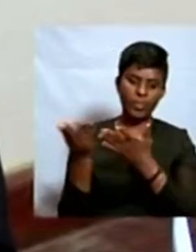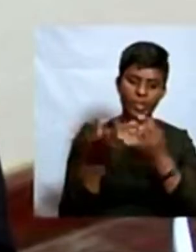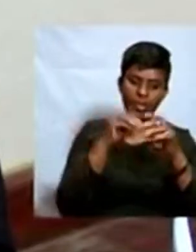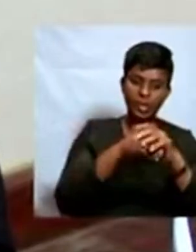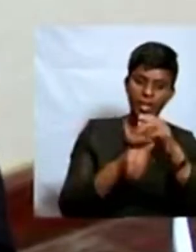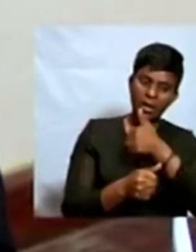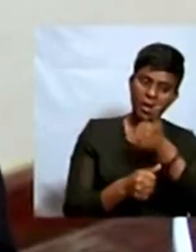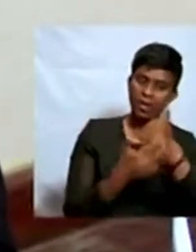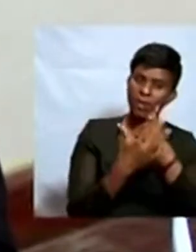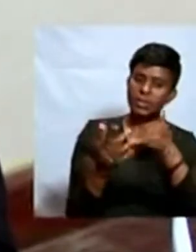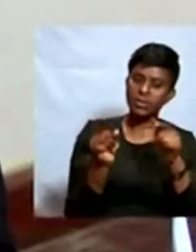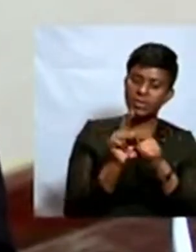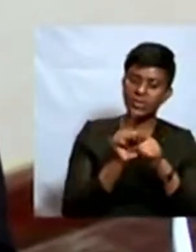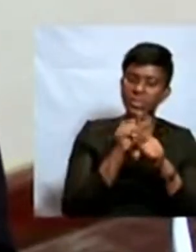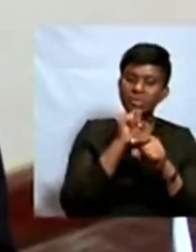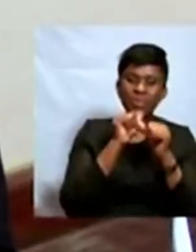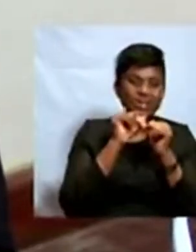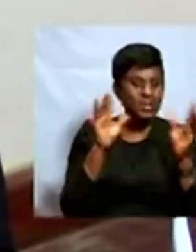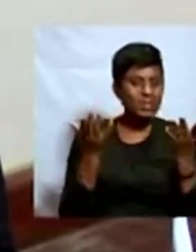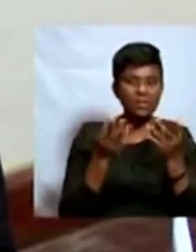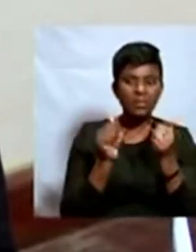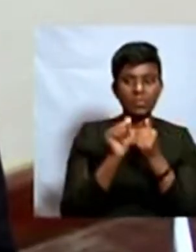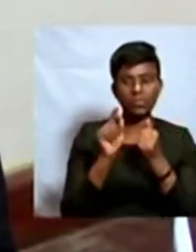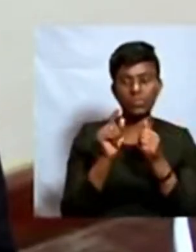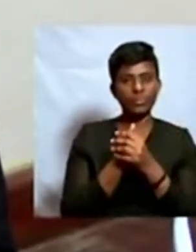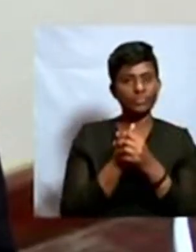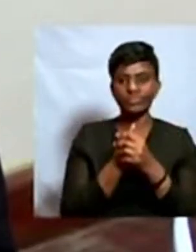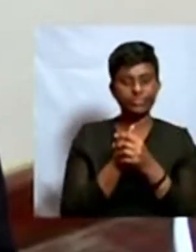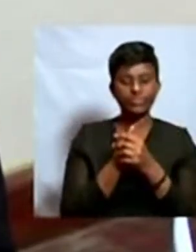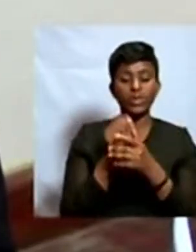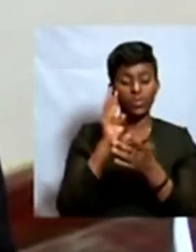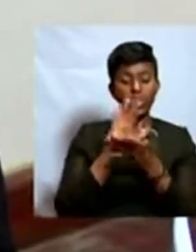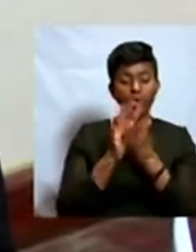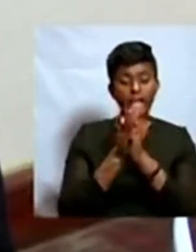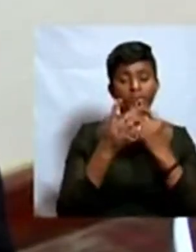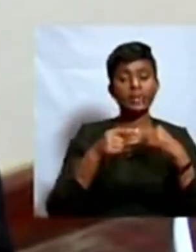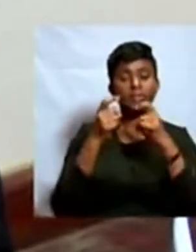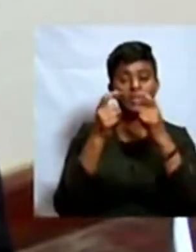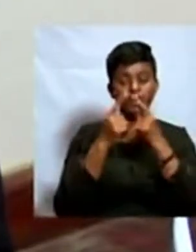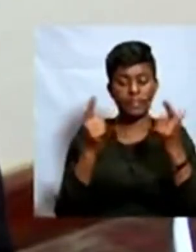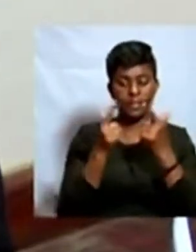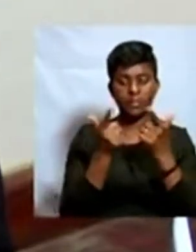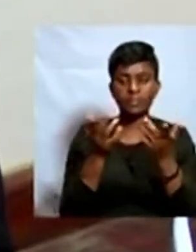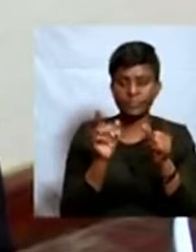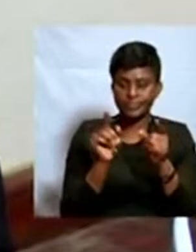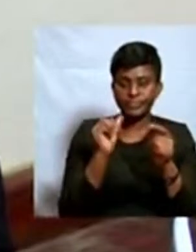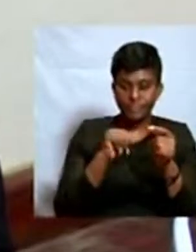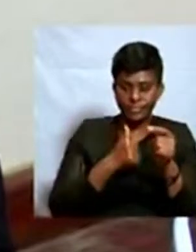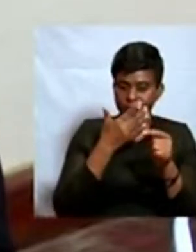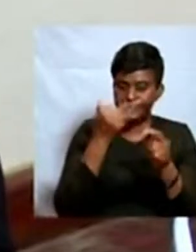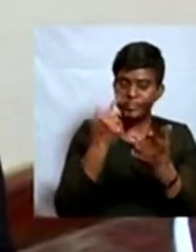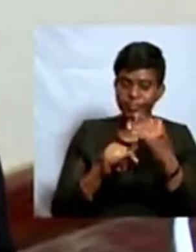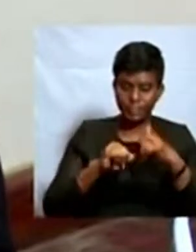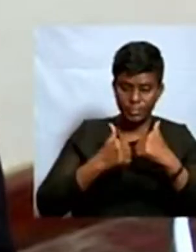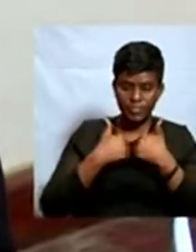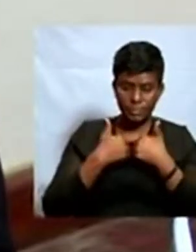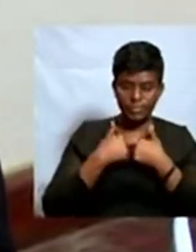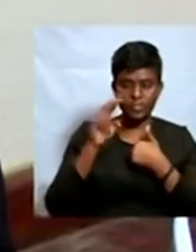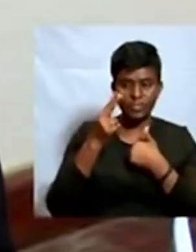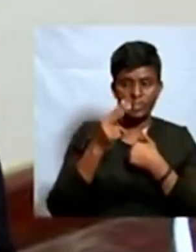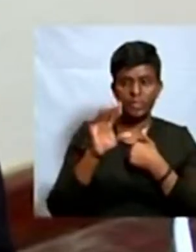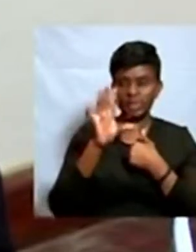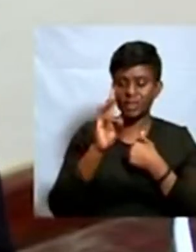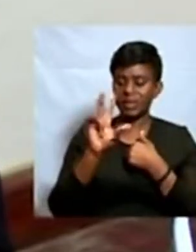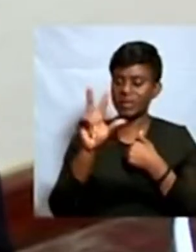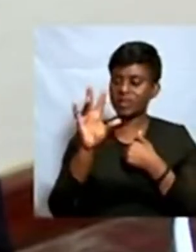aircraft and do nothing with it will be a challenge. Otherwise, we should immediately have a second